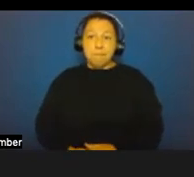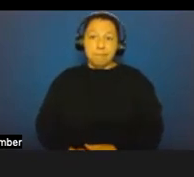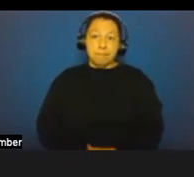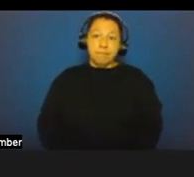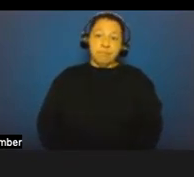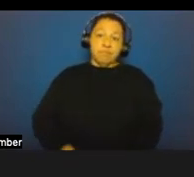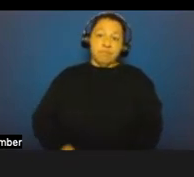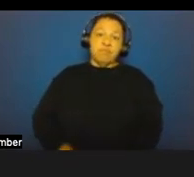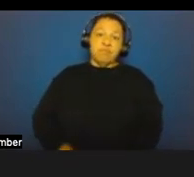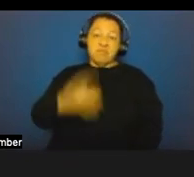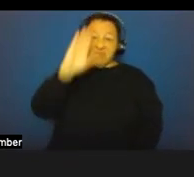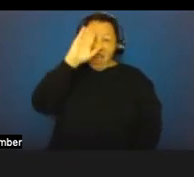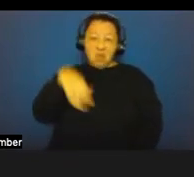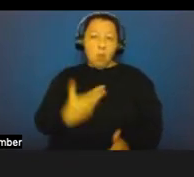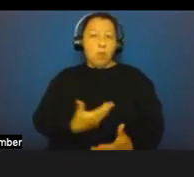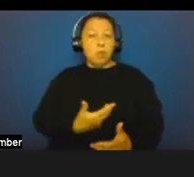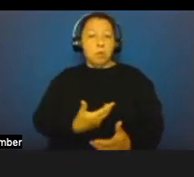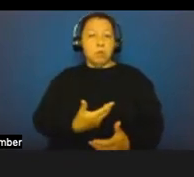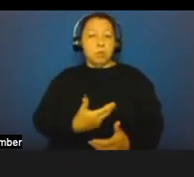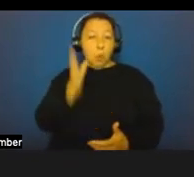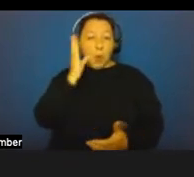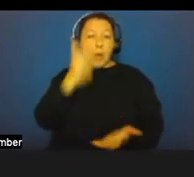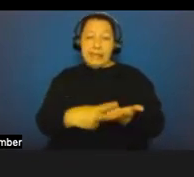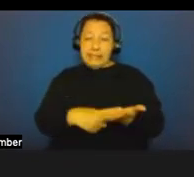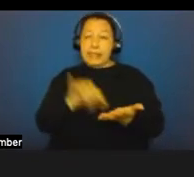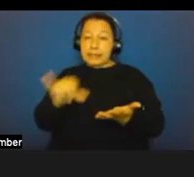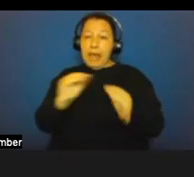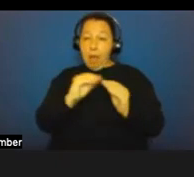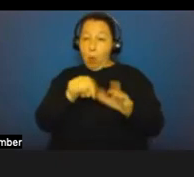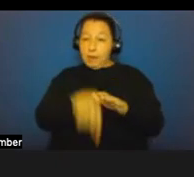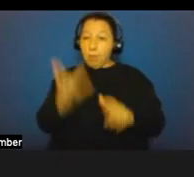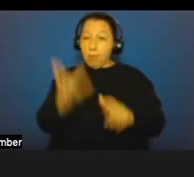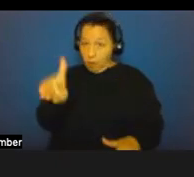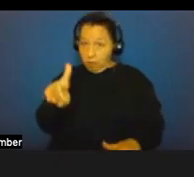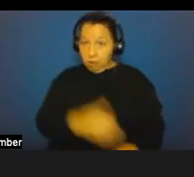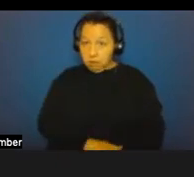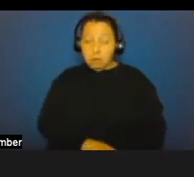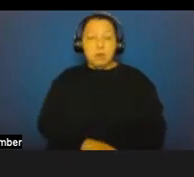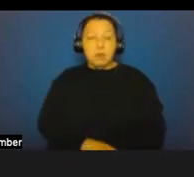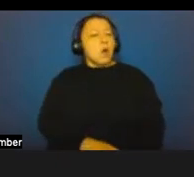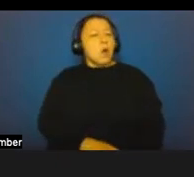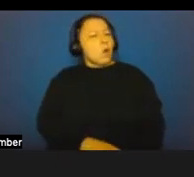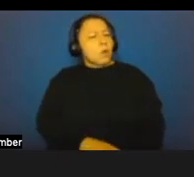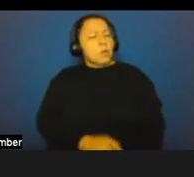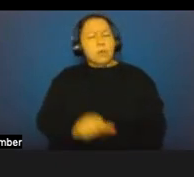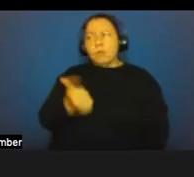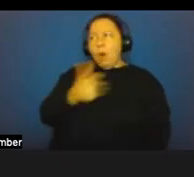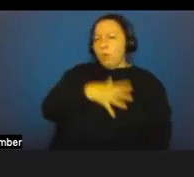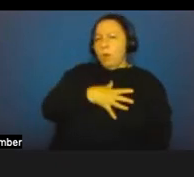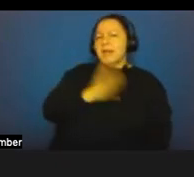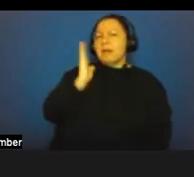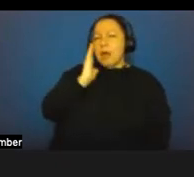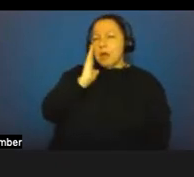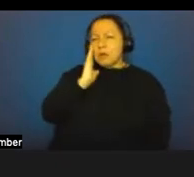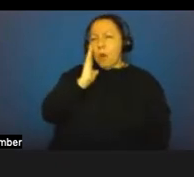But I know that we will be able to get more. Okay, yeah. I know that to follow